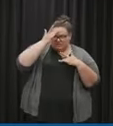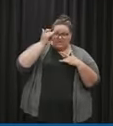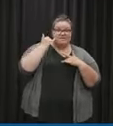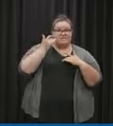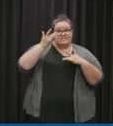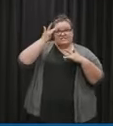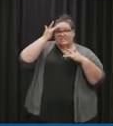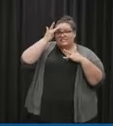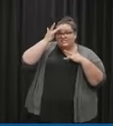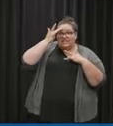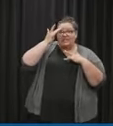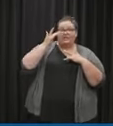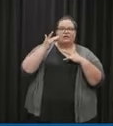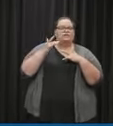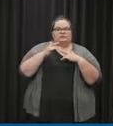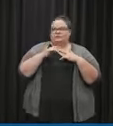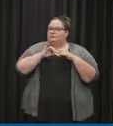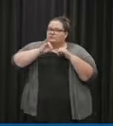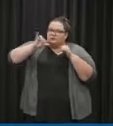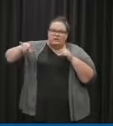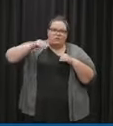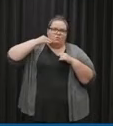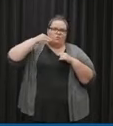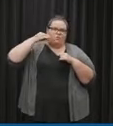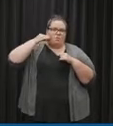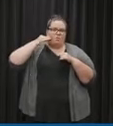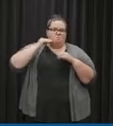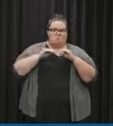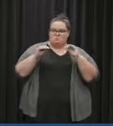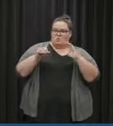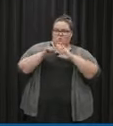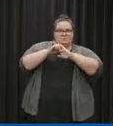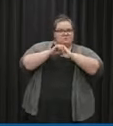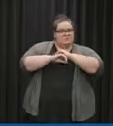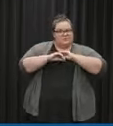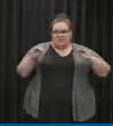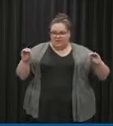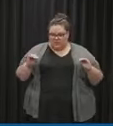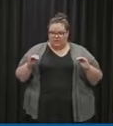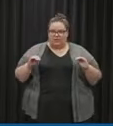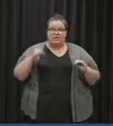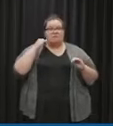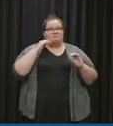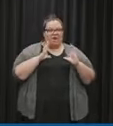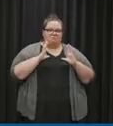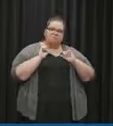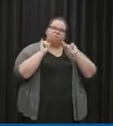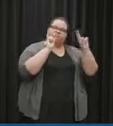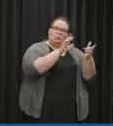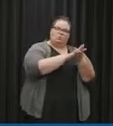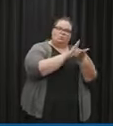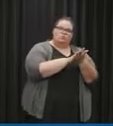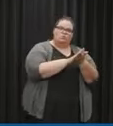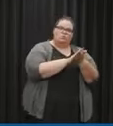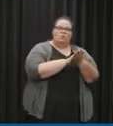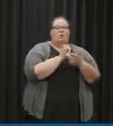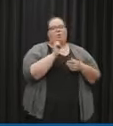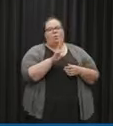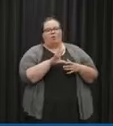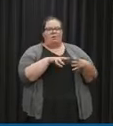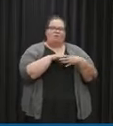to school or participating in sporting events if they are not showing any symptoms. Now I will invite Marcel